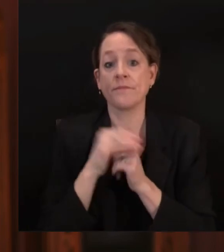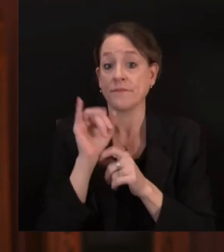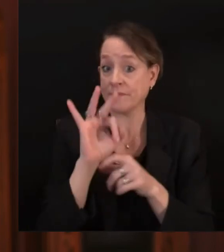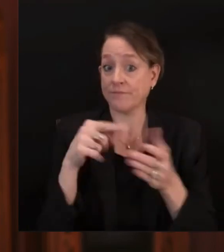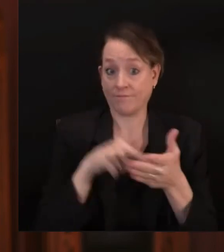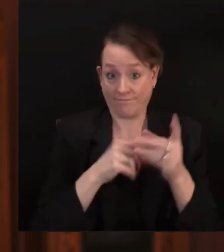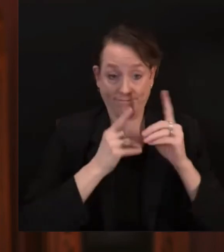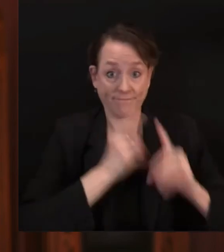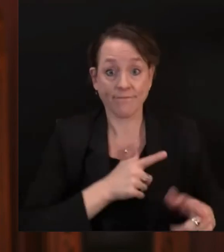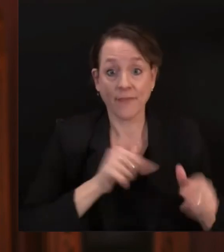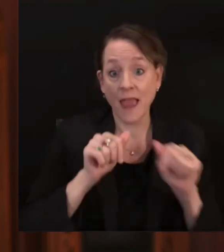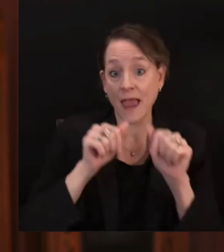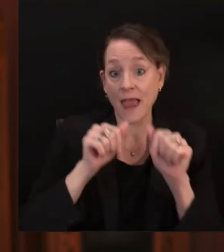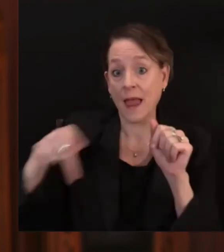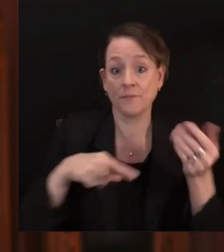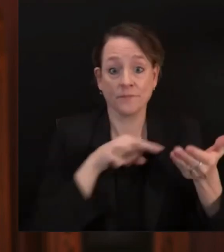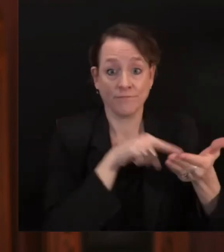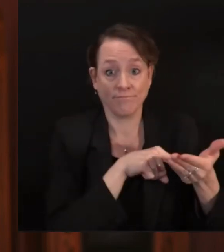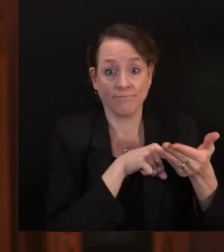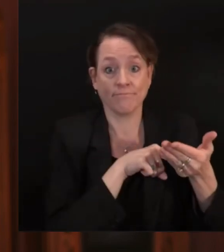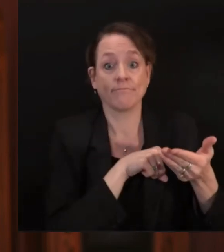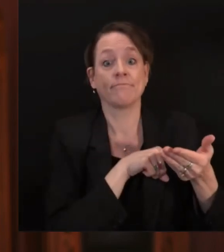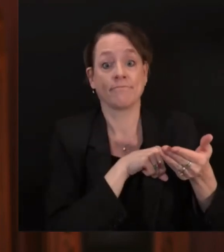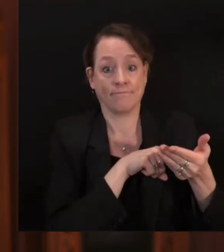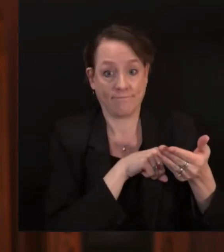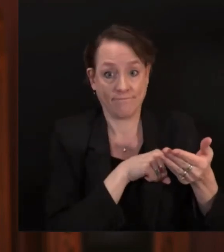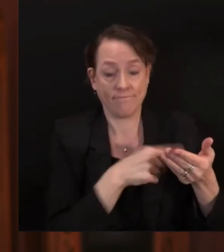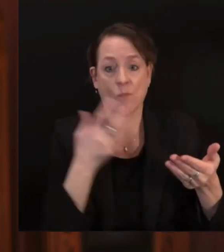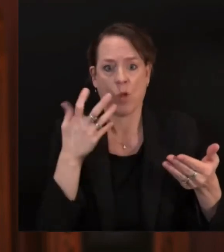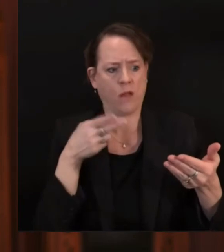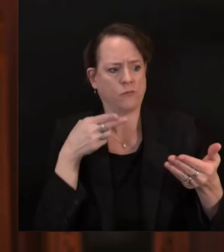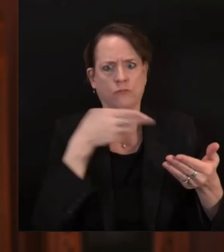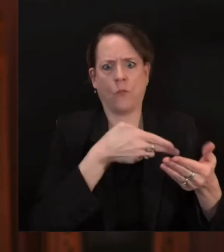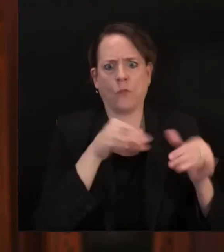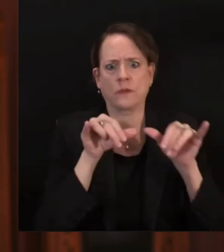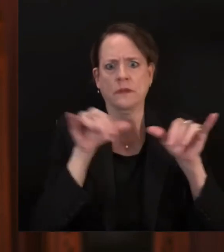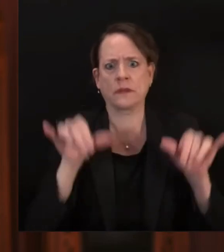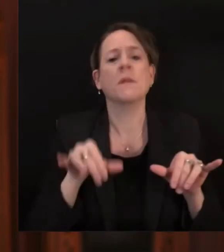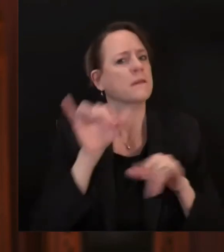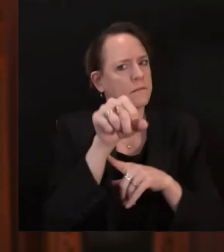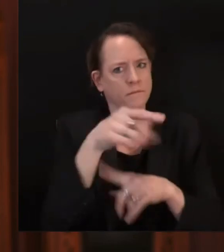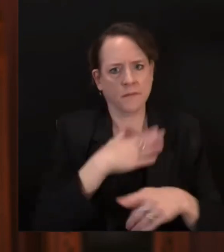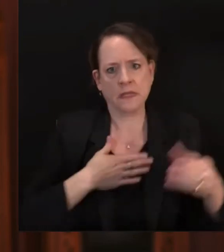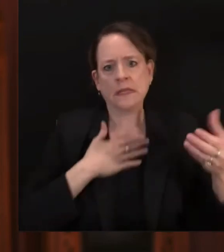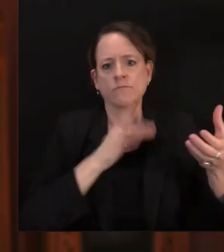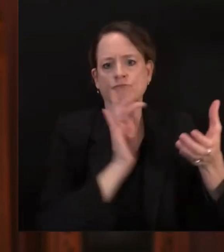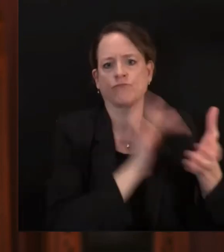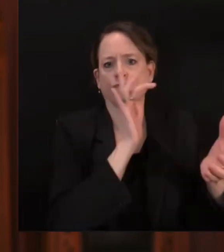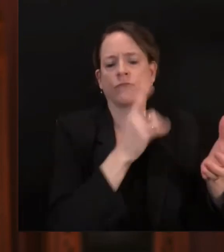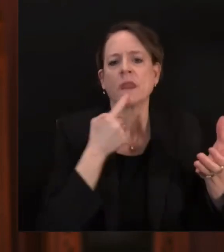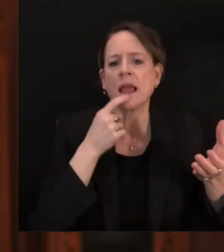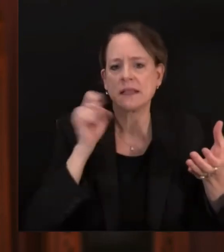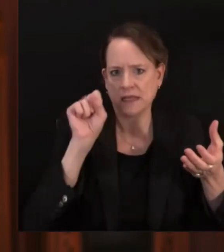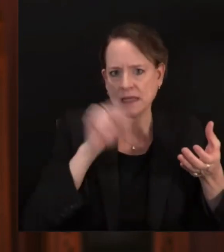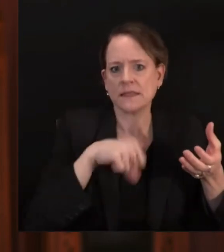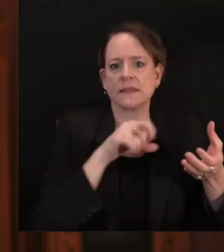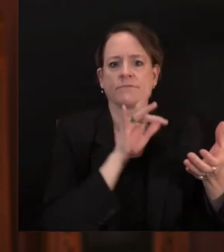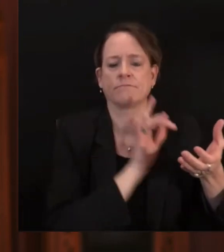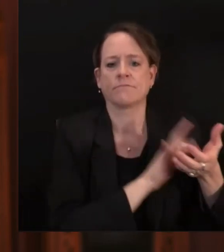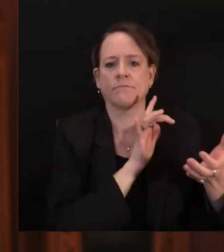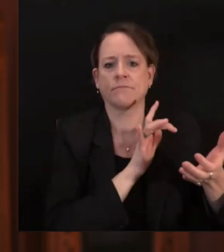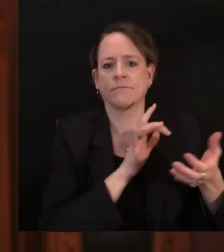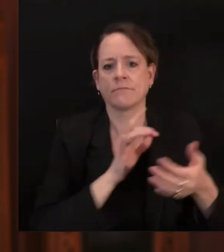into the system. Once you get tested, if you receive a positive result, you will get a text message